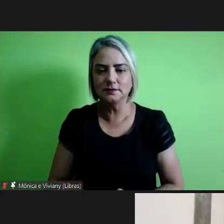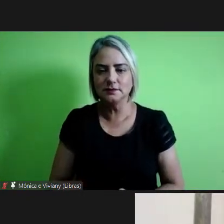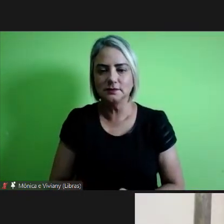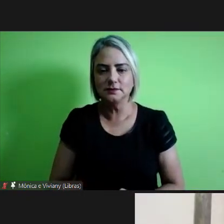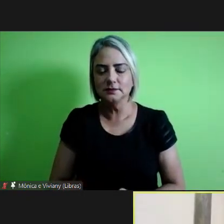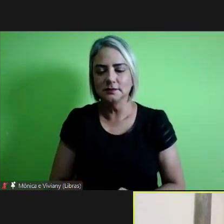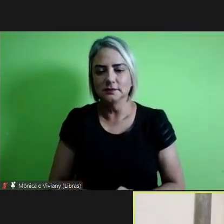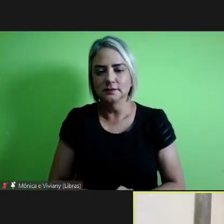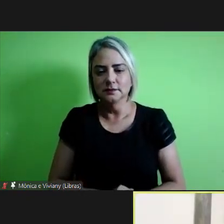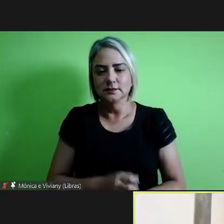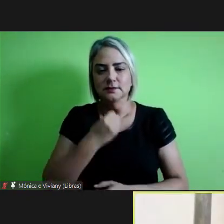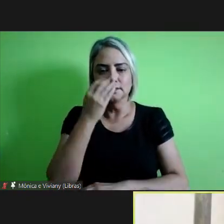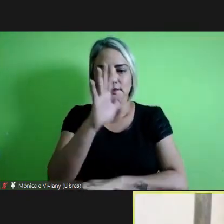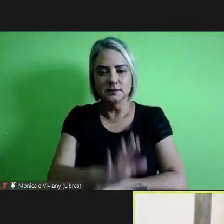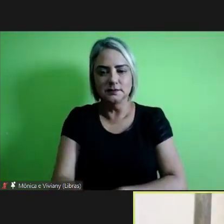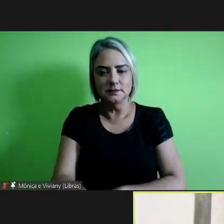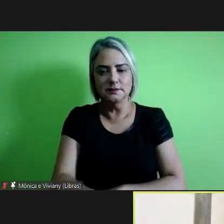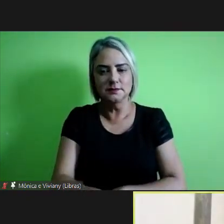Yes, we can.